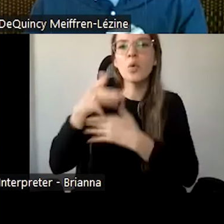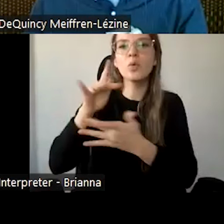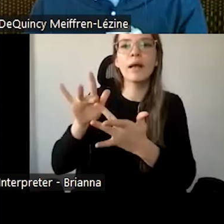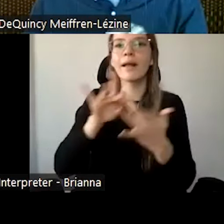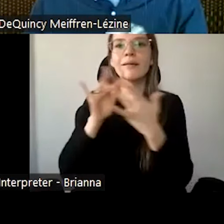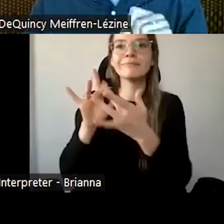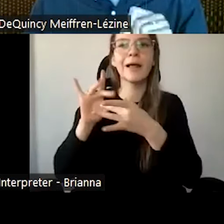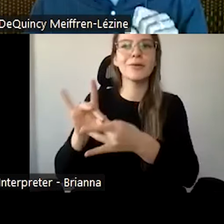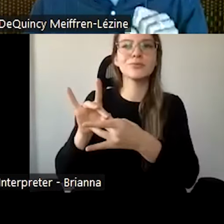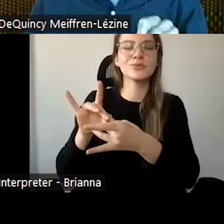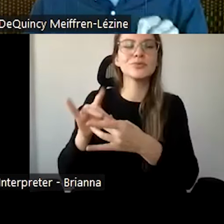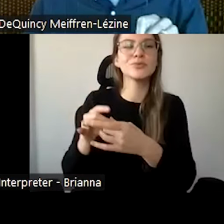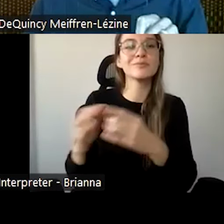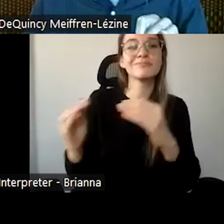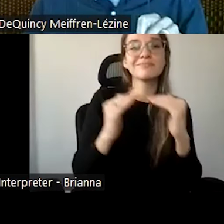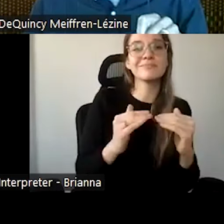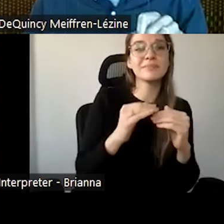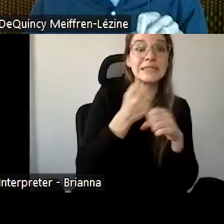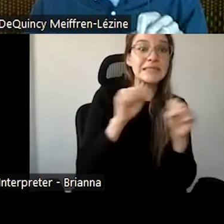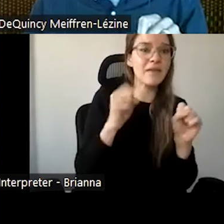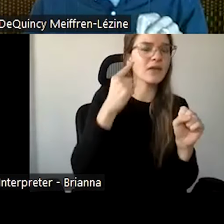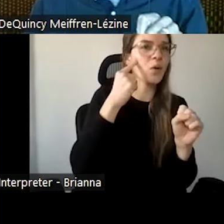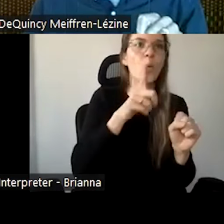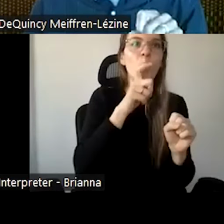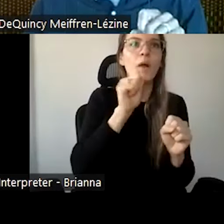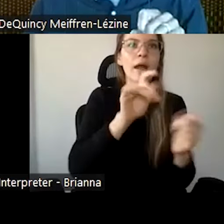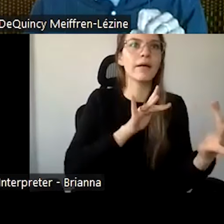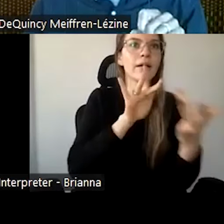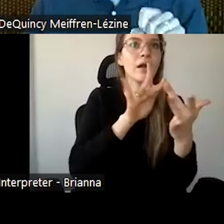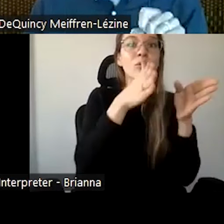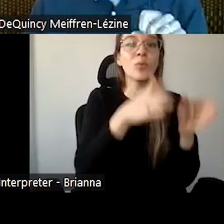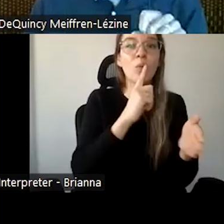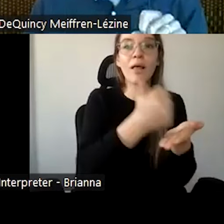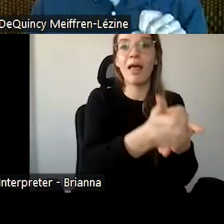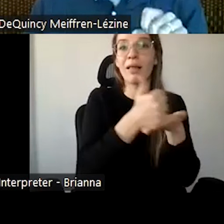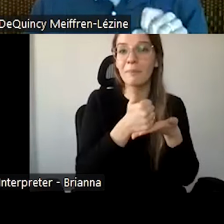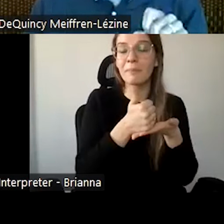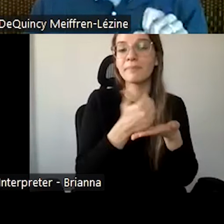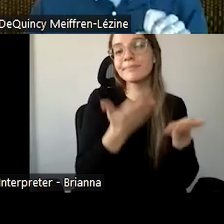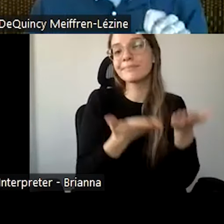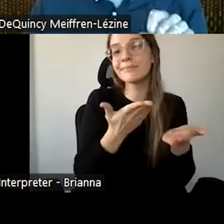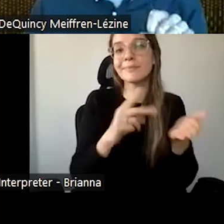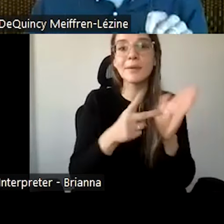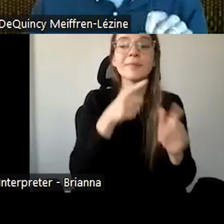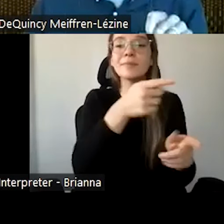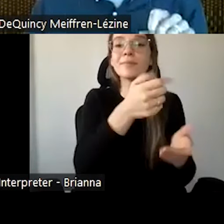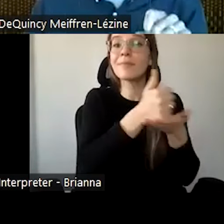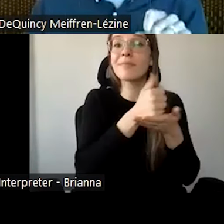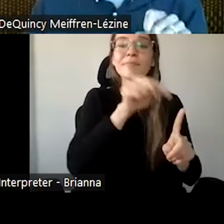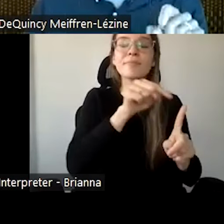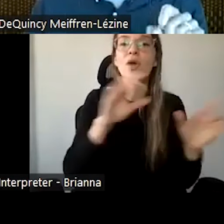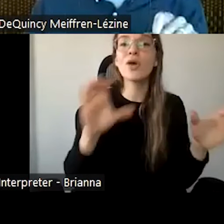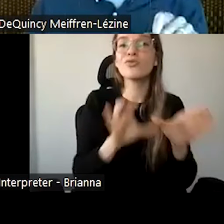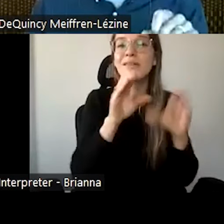side. On safety, you're looking at people who could help. And that might include people who are like crisis counselors, for